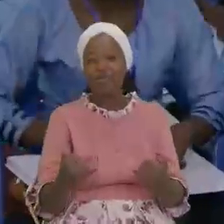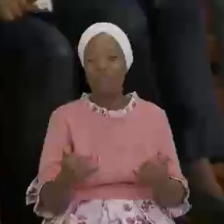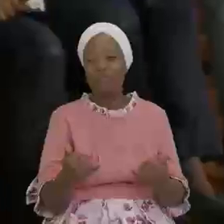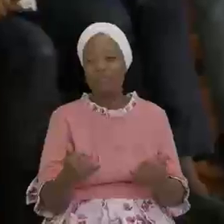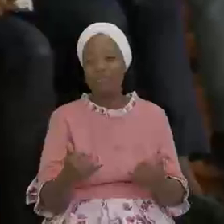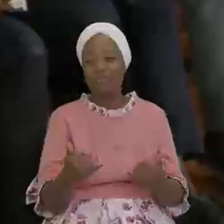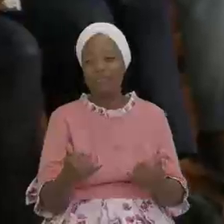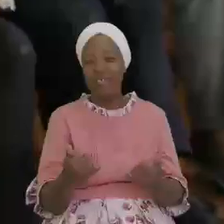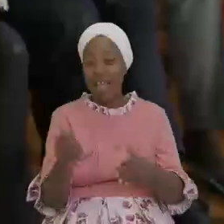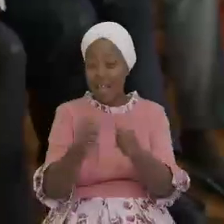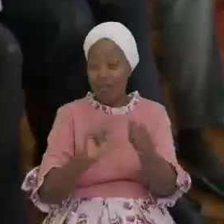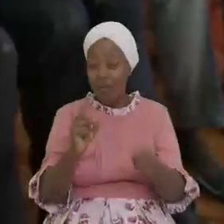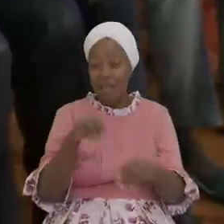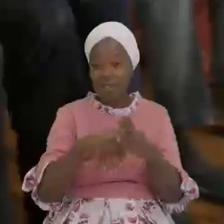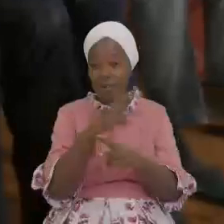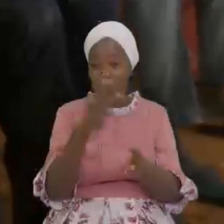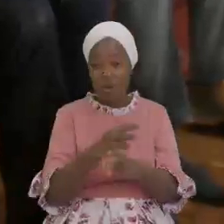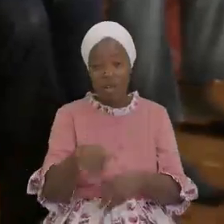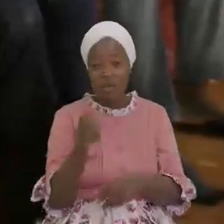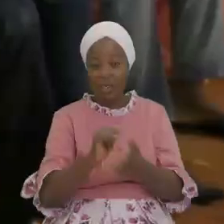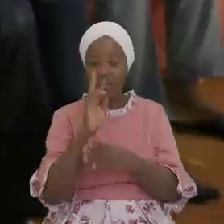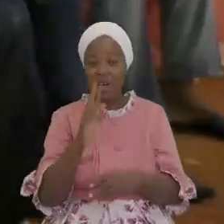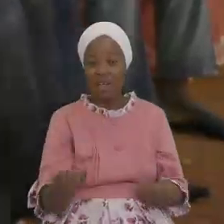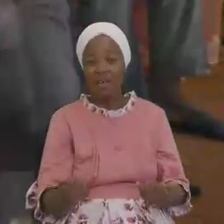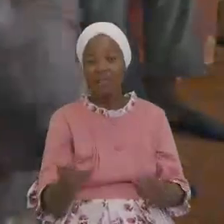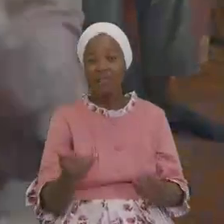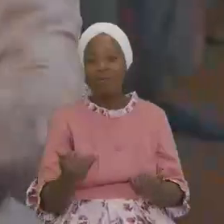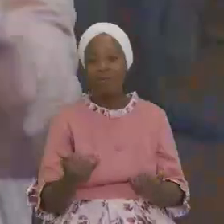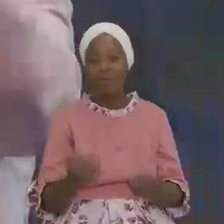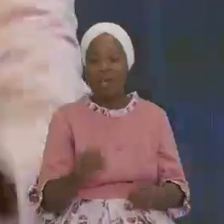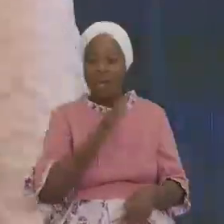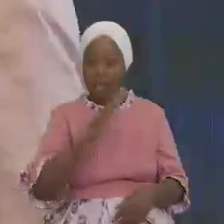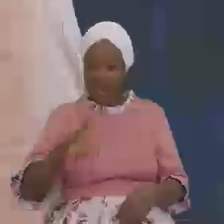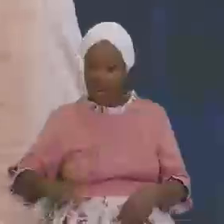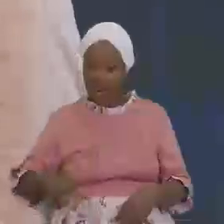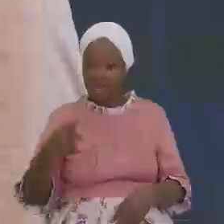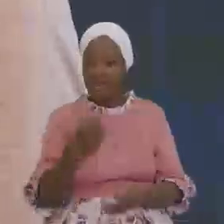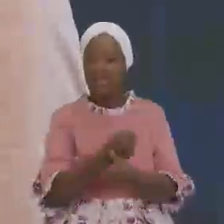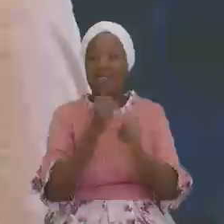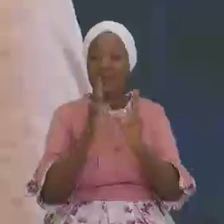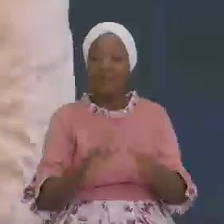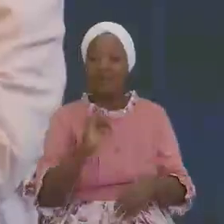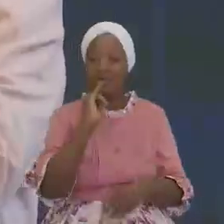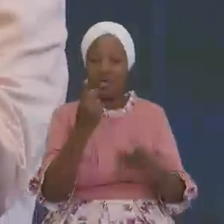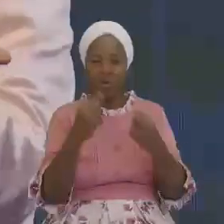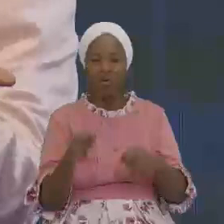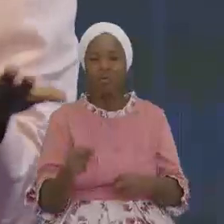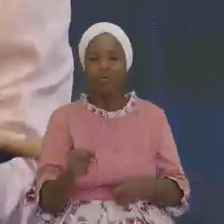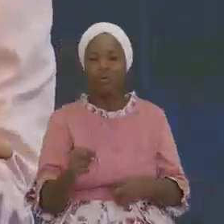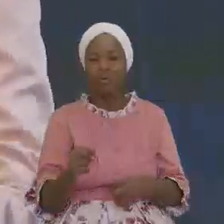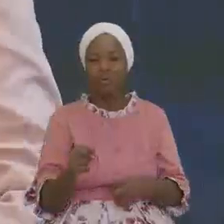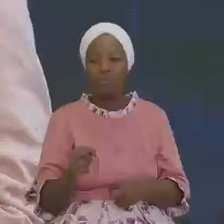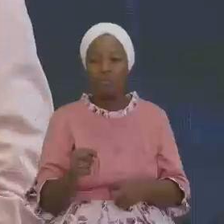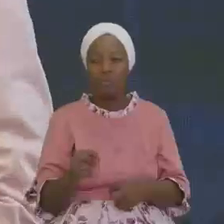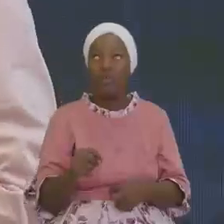All over the world, anywhere you are, Christ the Savior is come. He said,